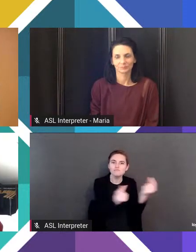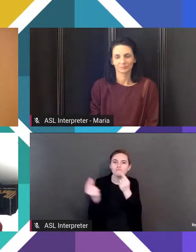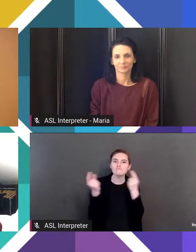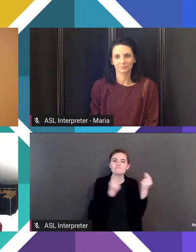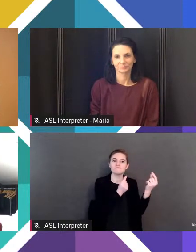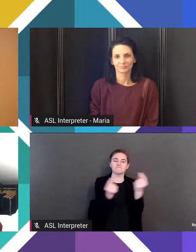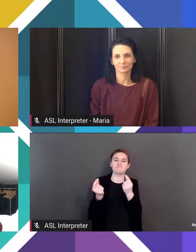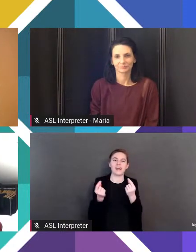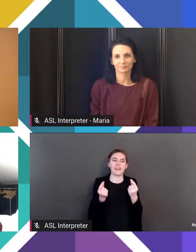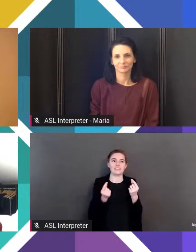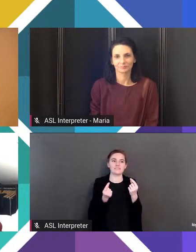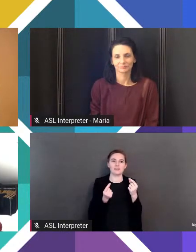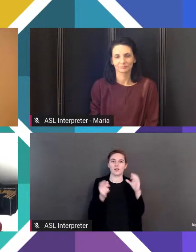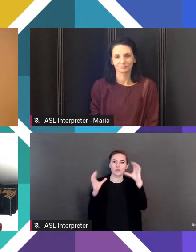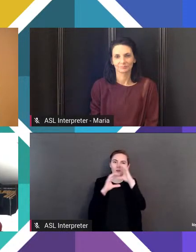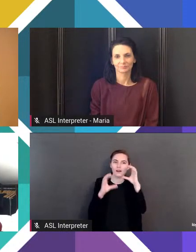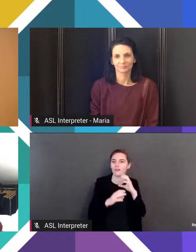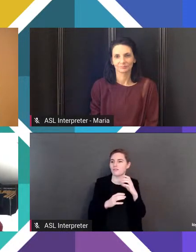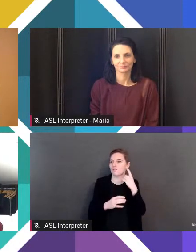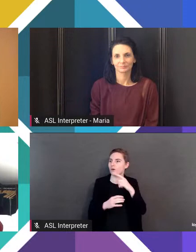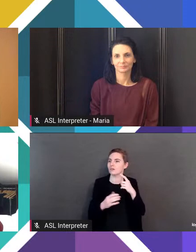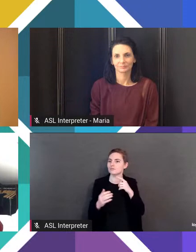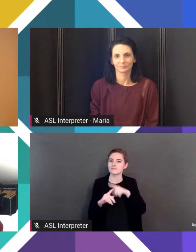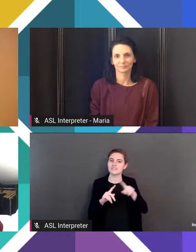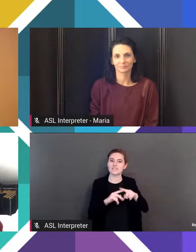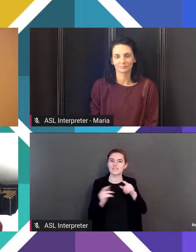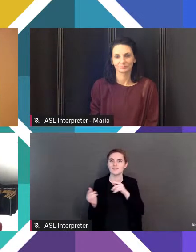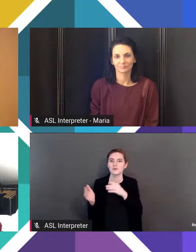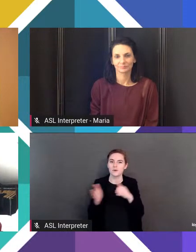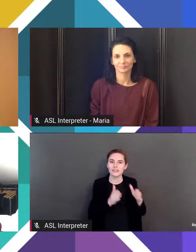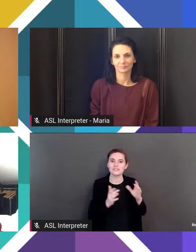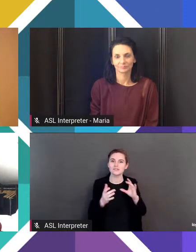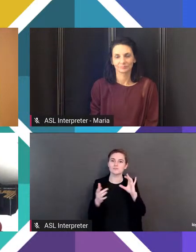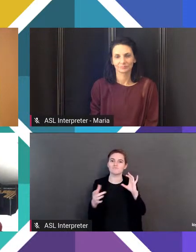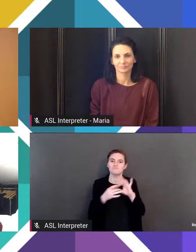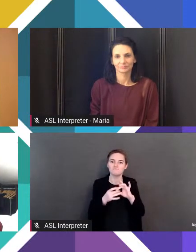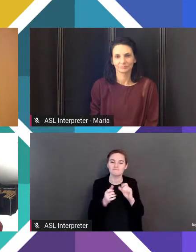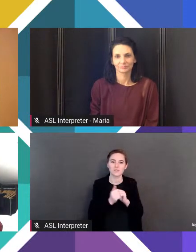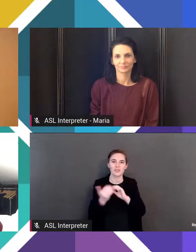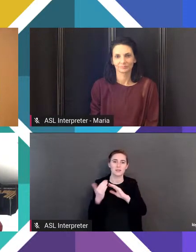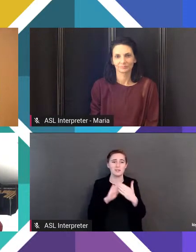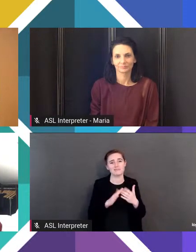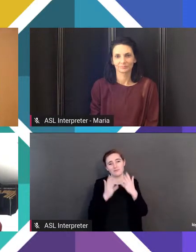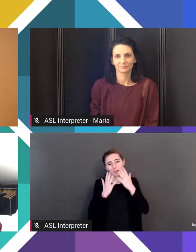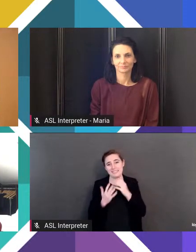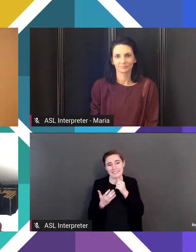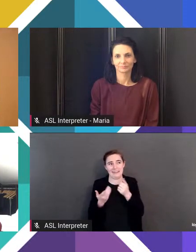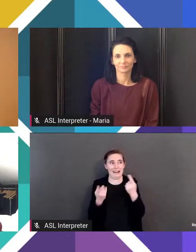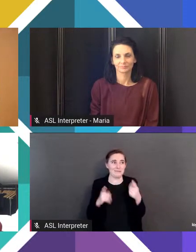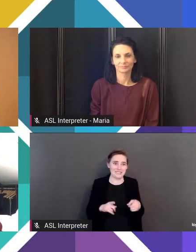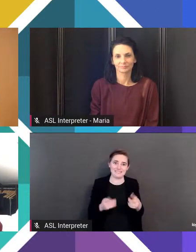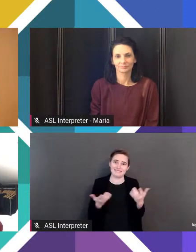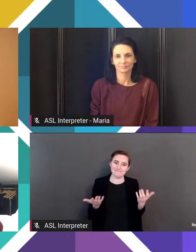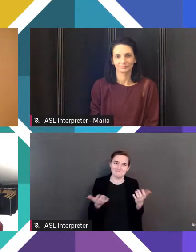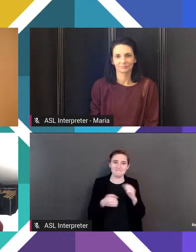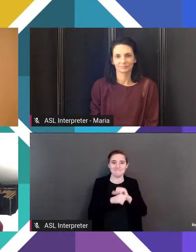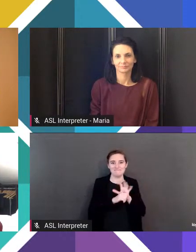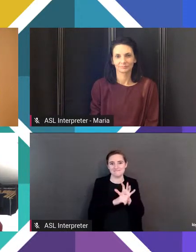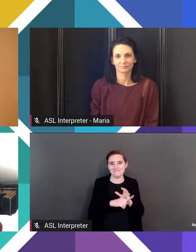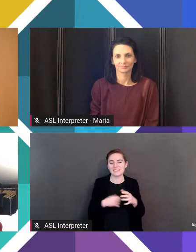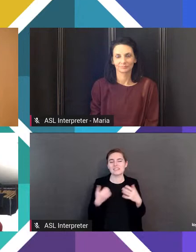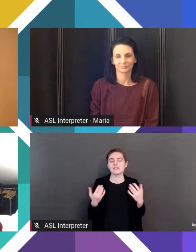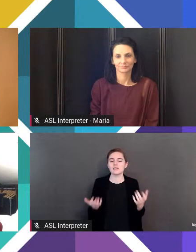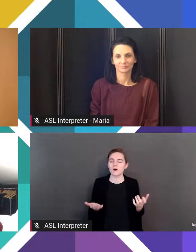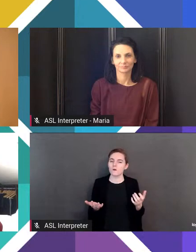community. And unfortunately that didn't happen. So I'm going to take these recommendations and continue